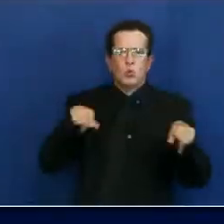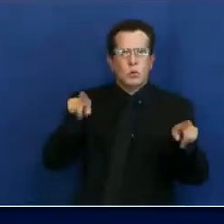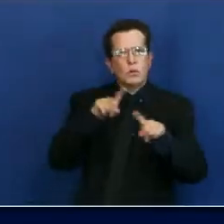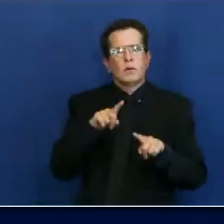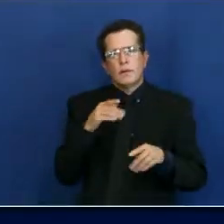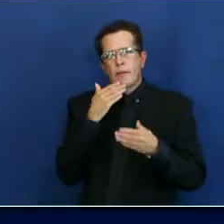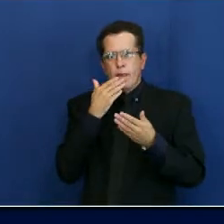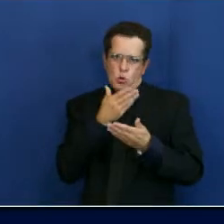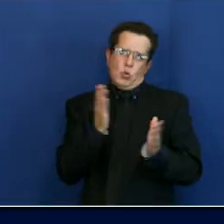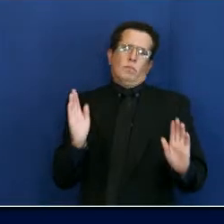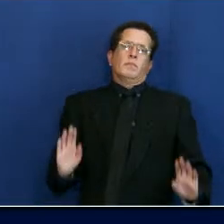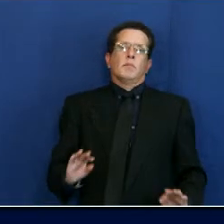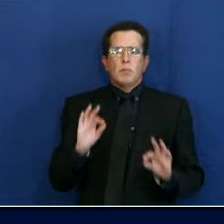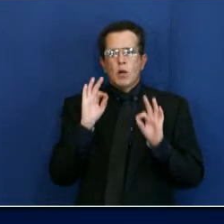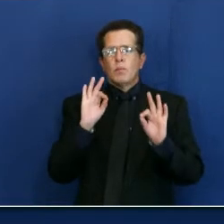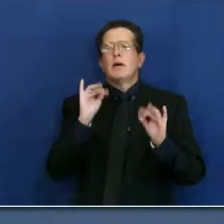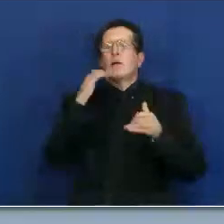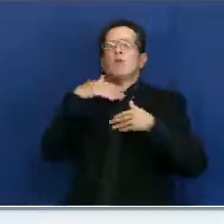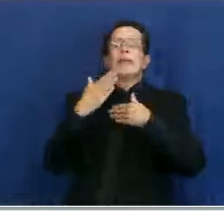on to the next slide,